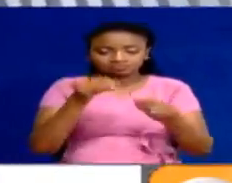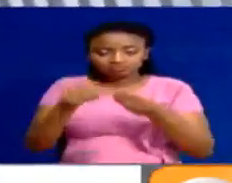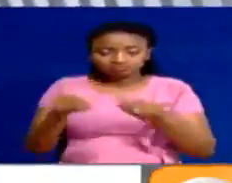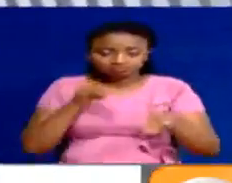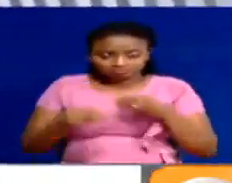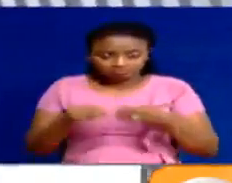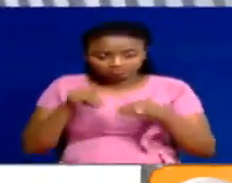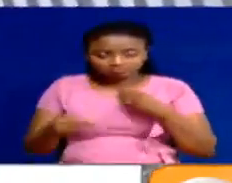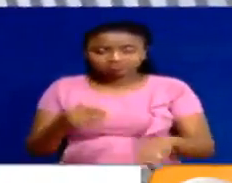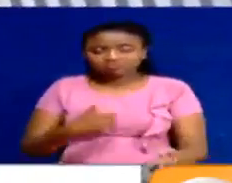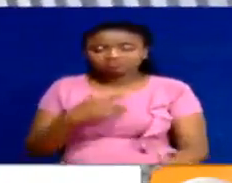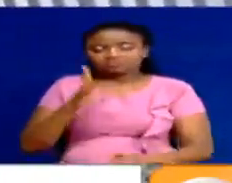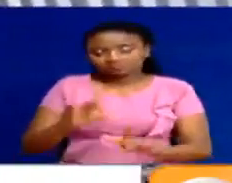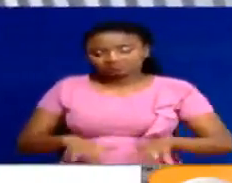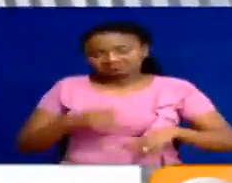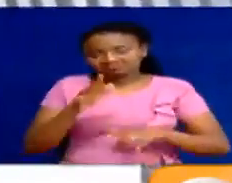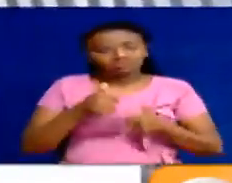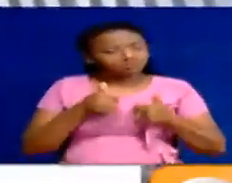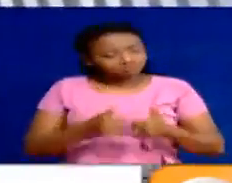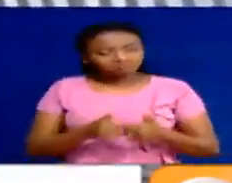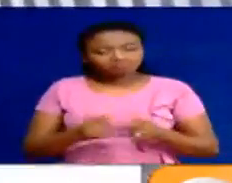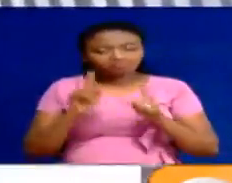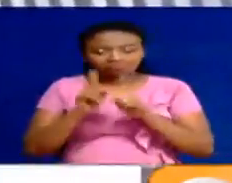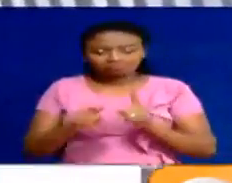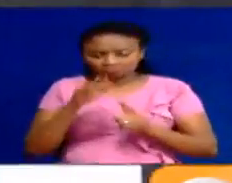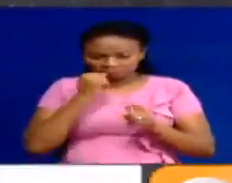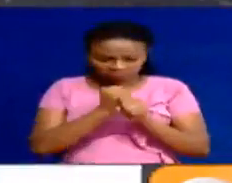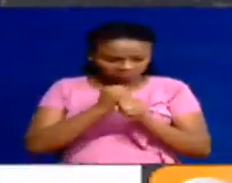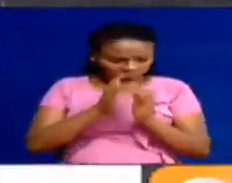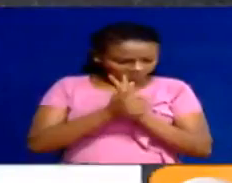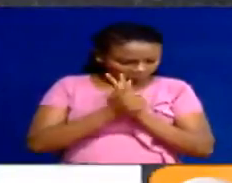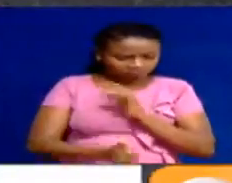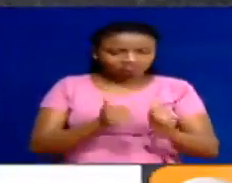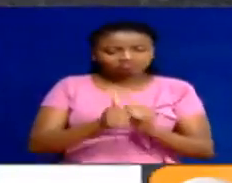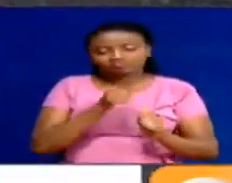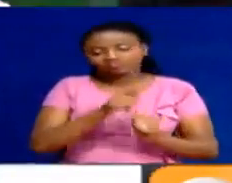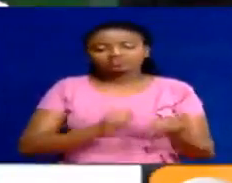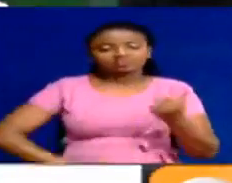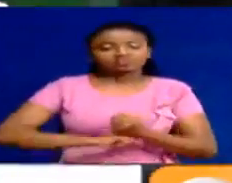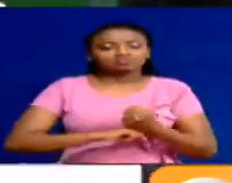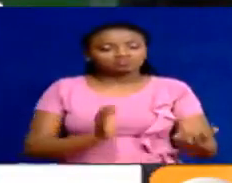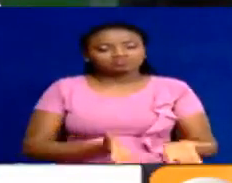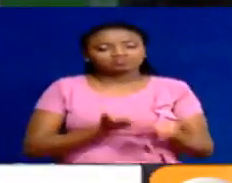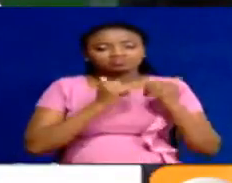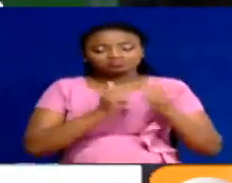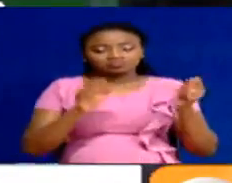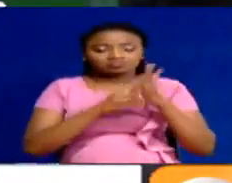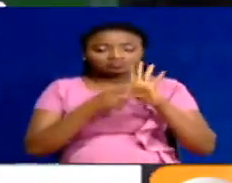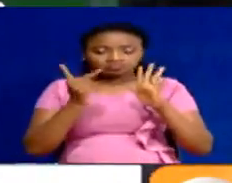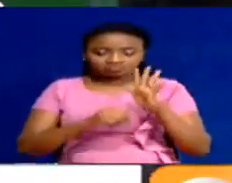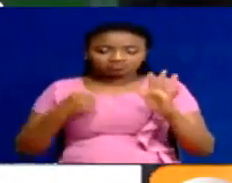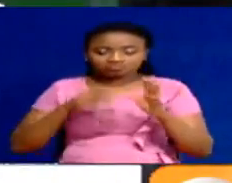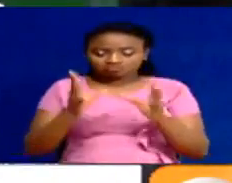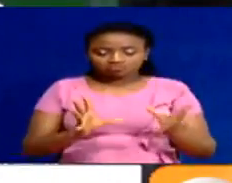lives, maximize their potential, and are productive members of the society. So we put together